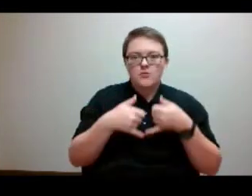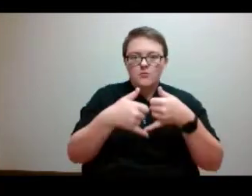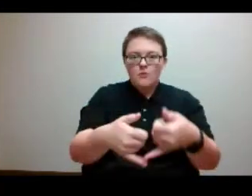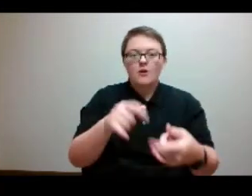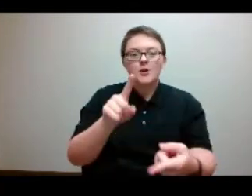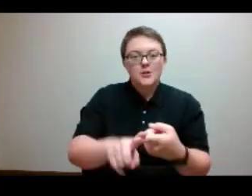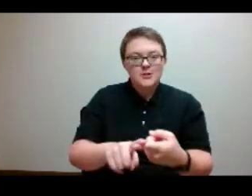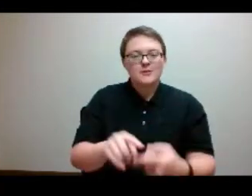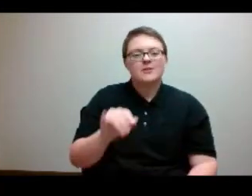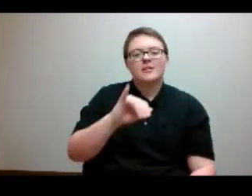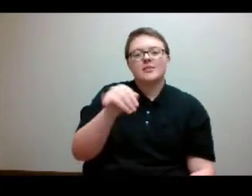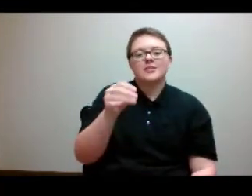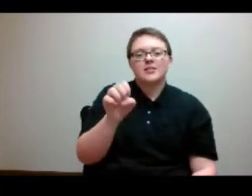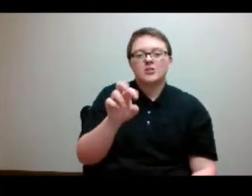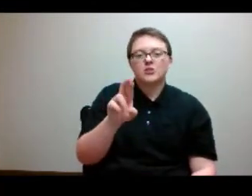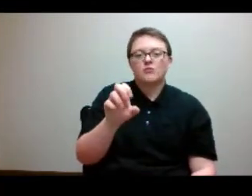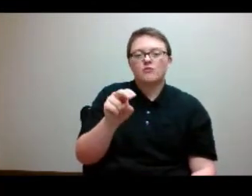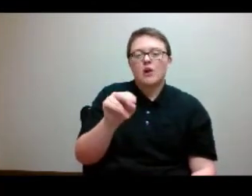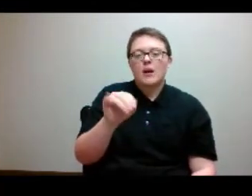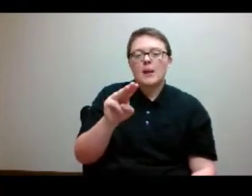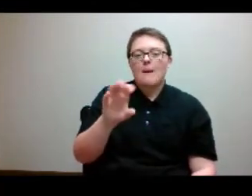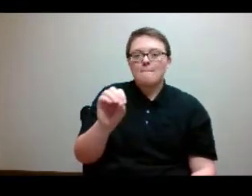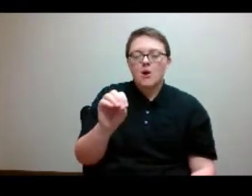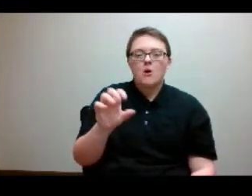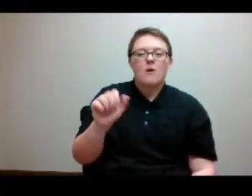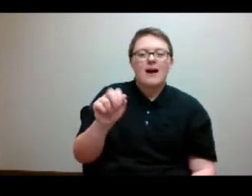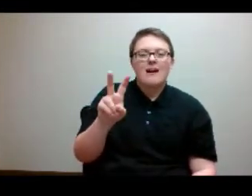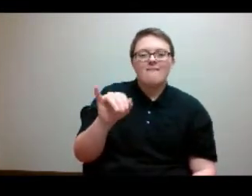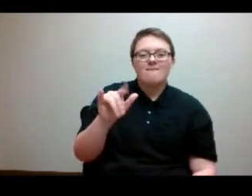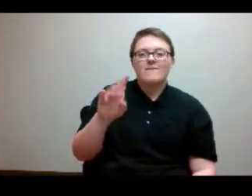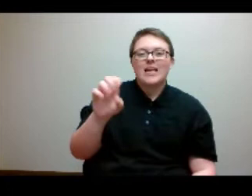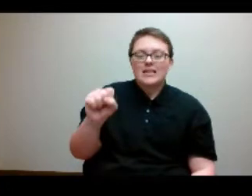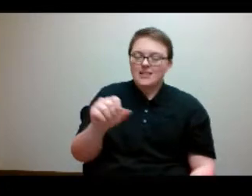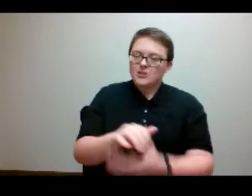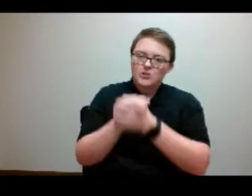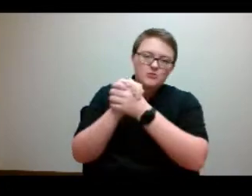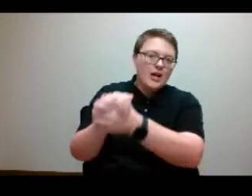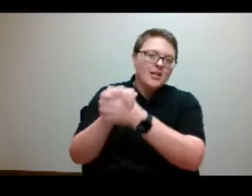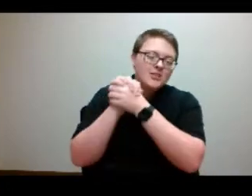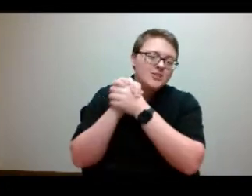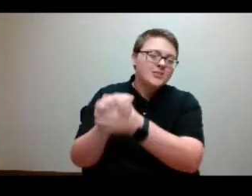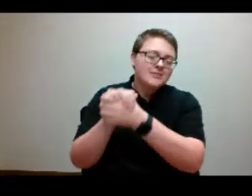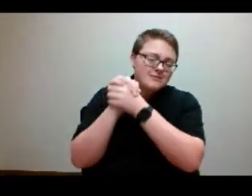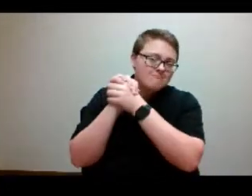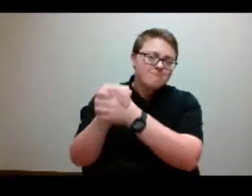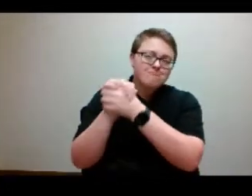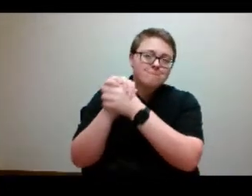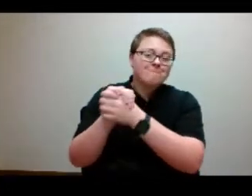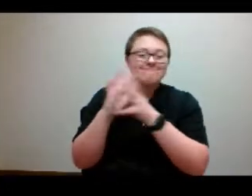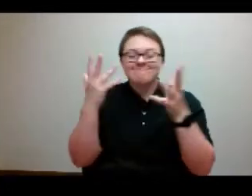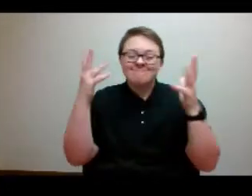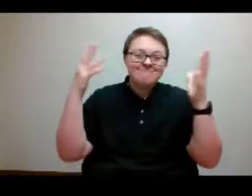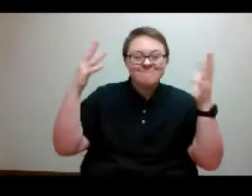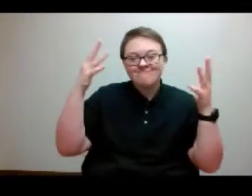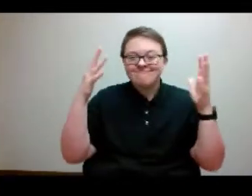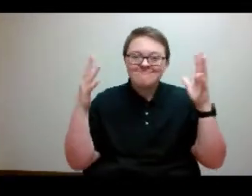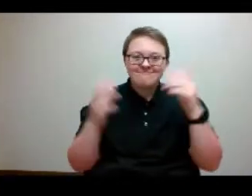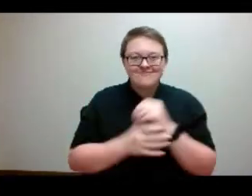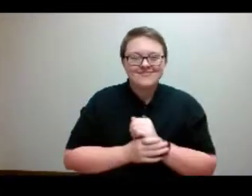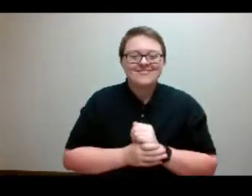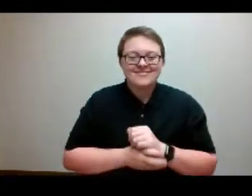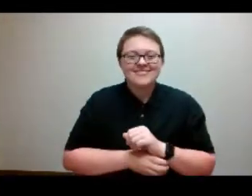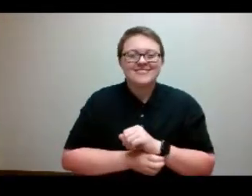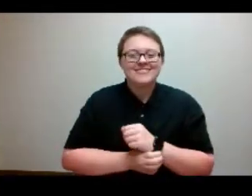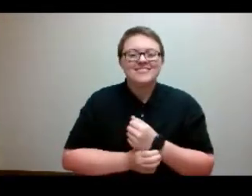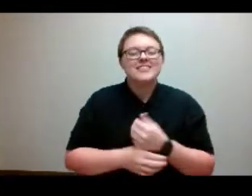Geronimo Aviles. Congratulations, congratulations, congratulations. Woo! I'll now